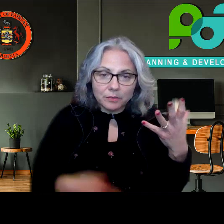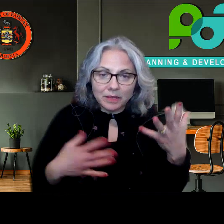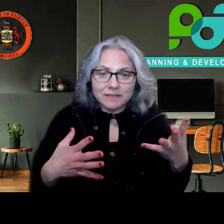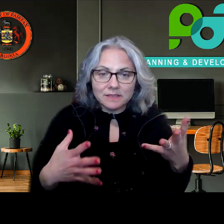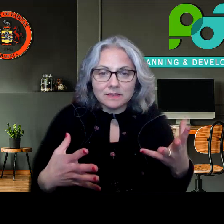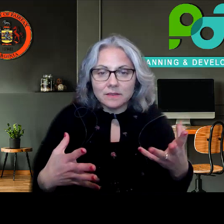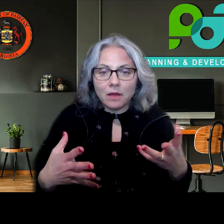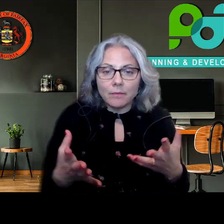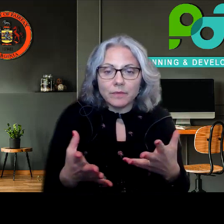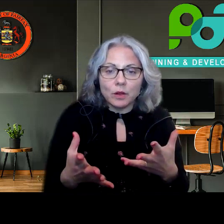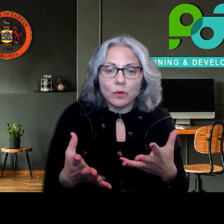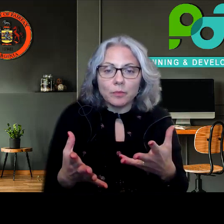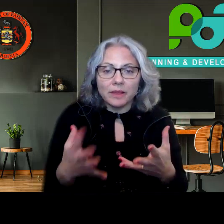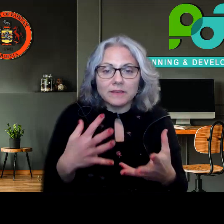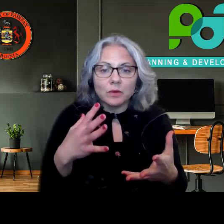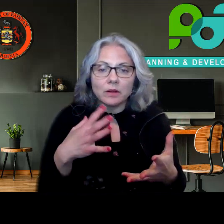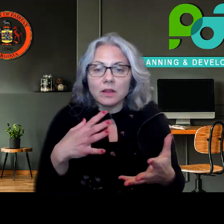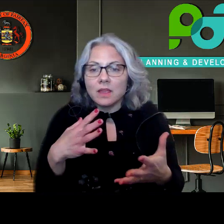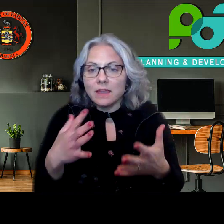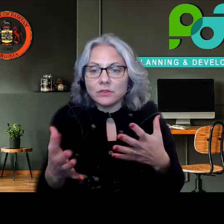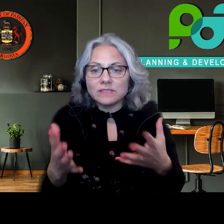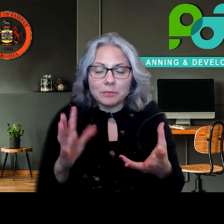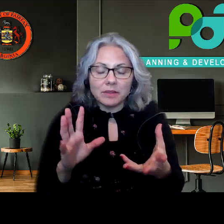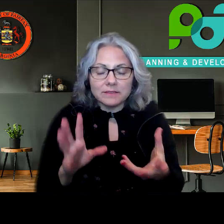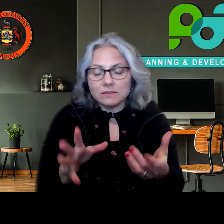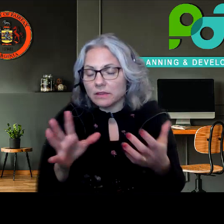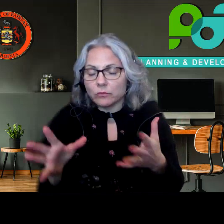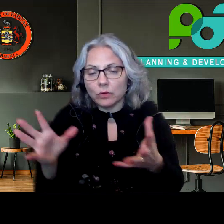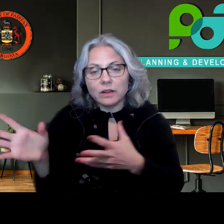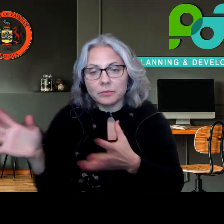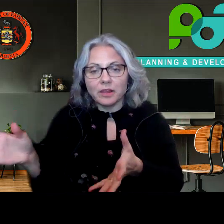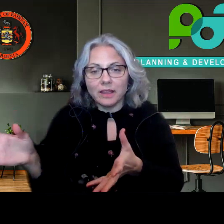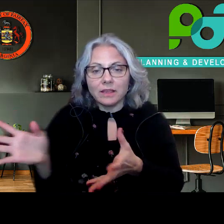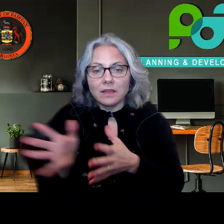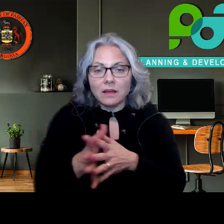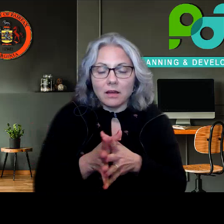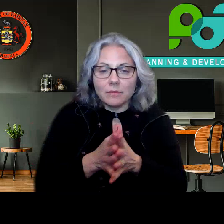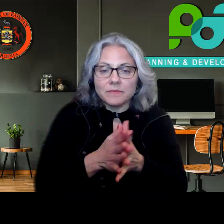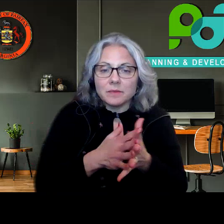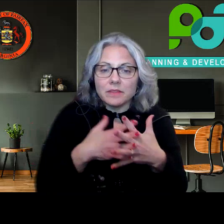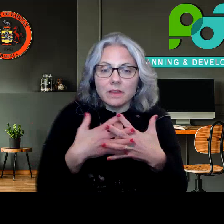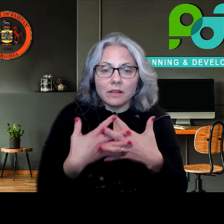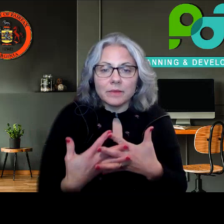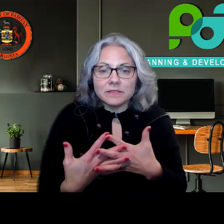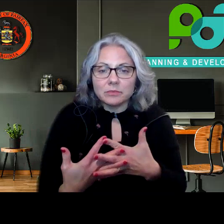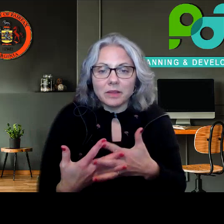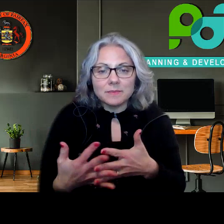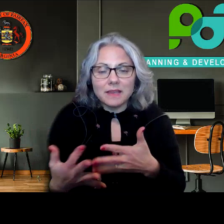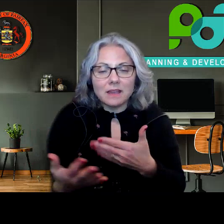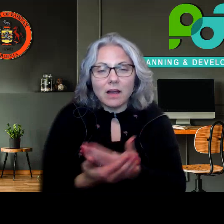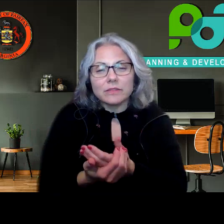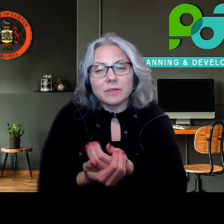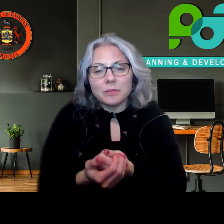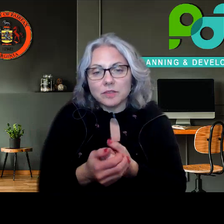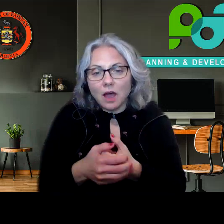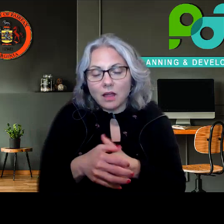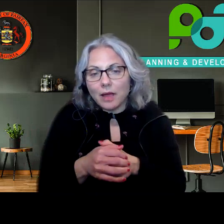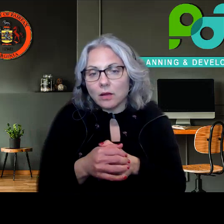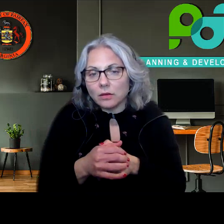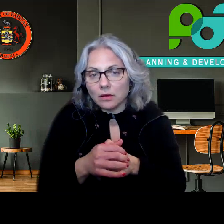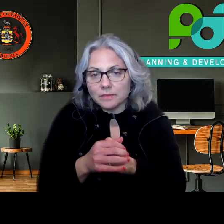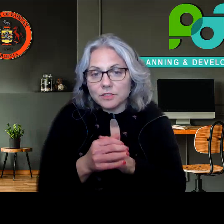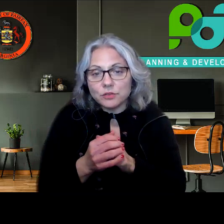spaces or places, you know, a place where interesting place to live, work, and play. Some of the elements of placemaking, often people